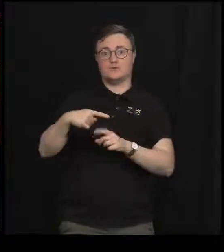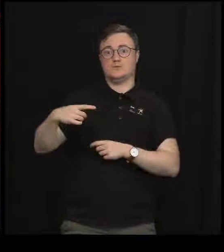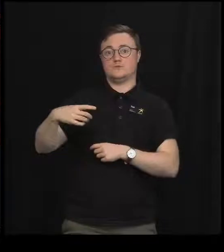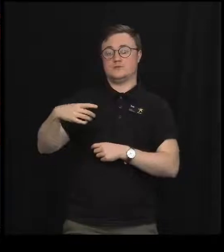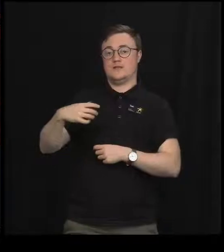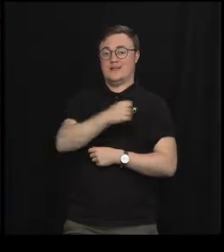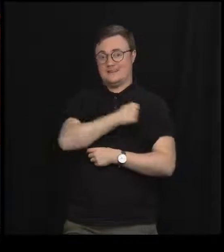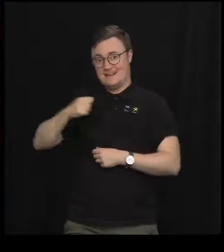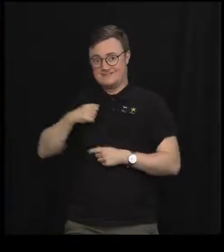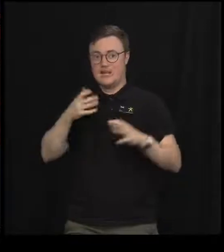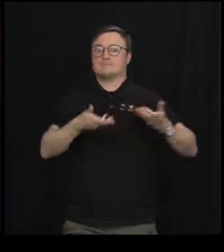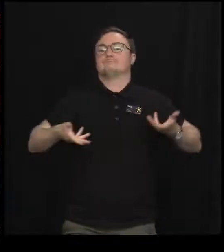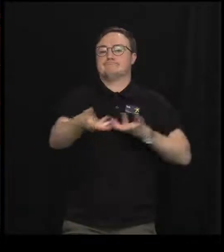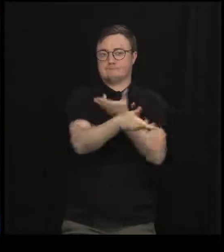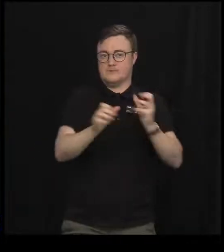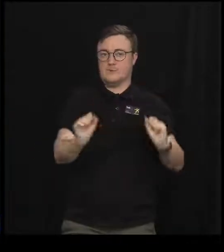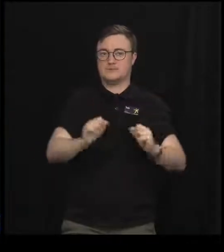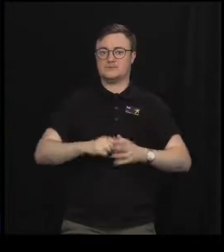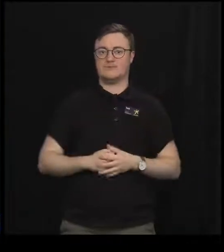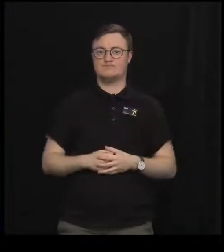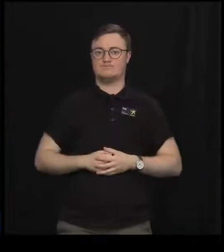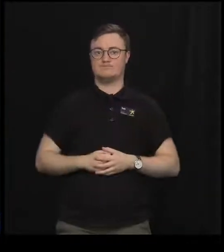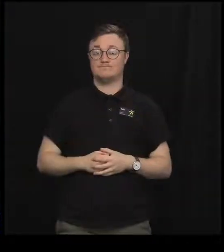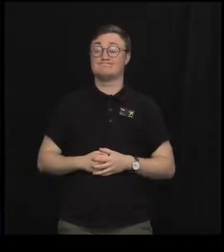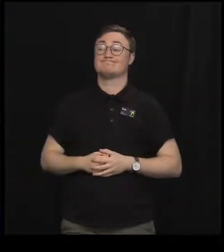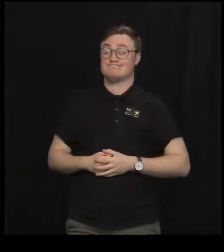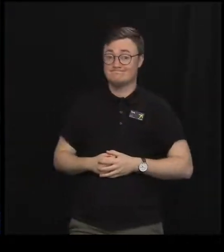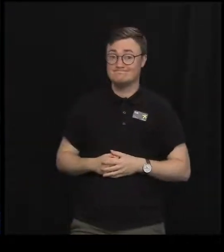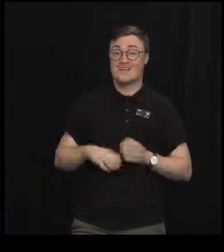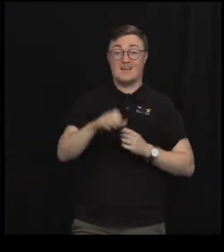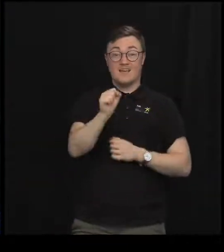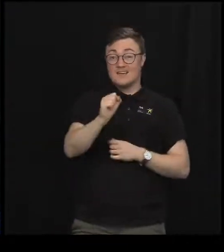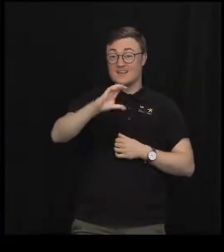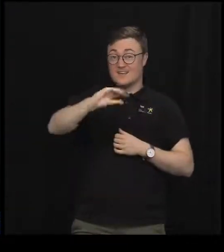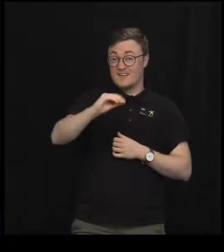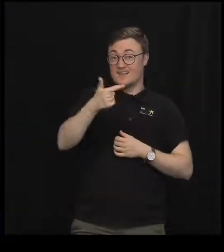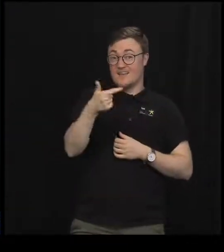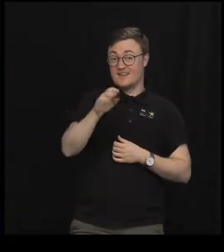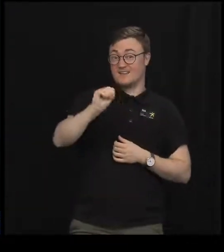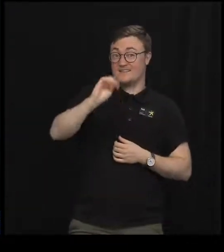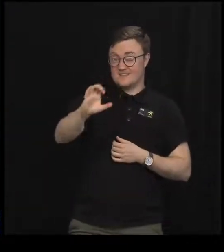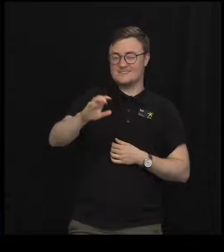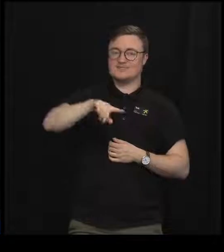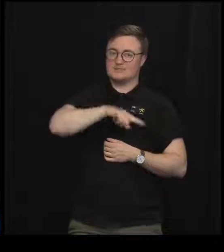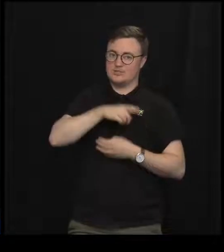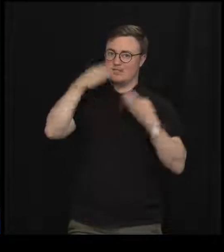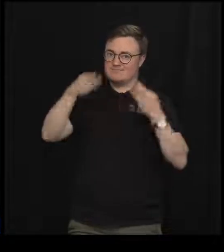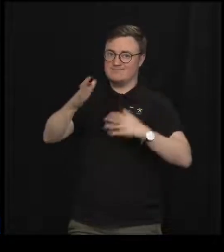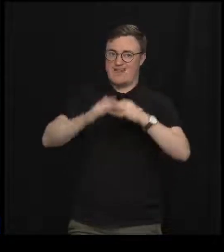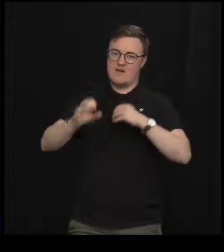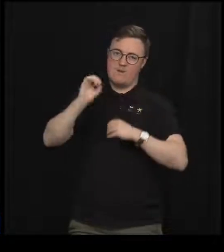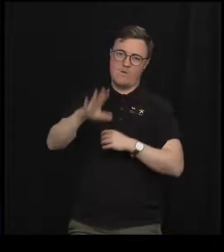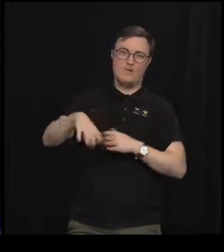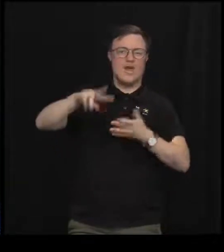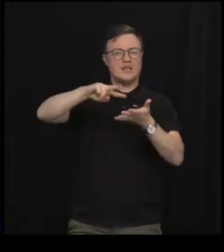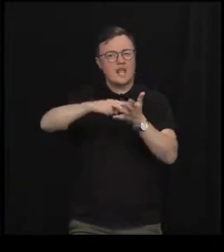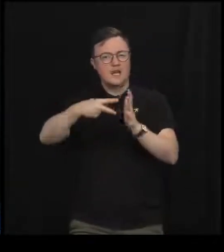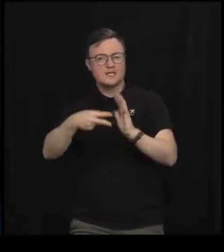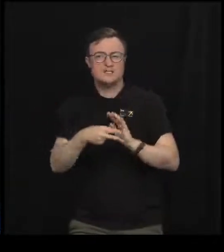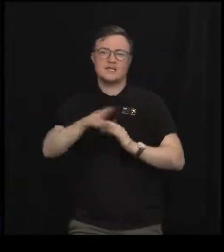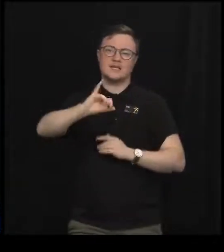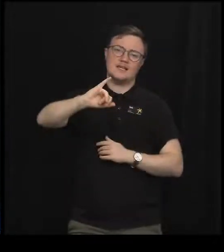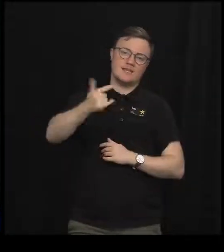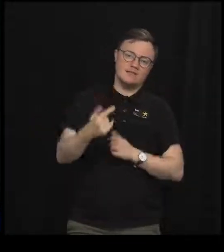Gates it's techie stuff, it's innovation, it's products, right? But there's also this other innovation that I think Pernilla is talking